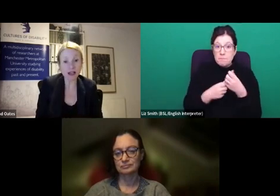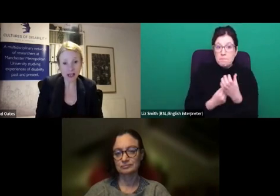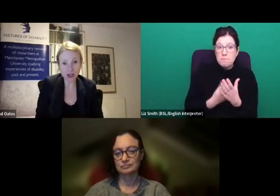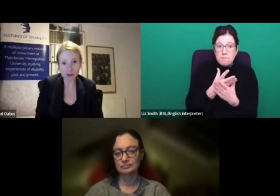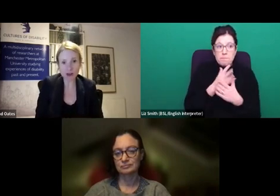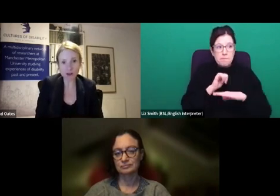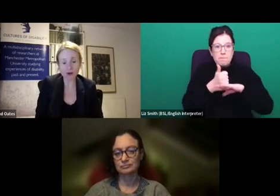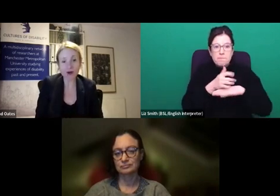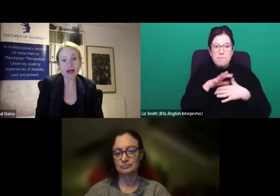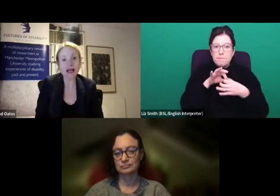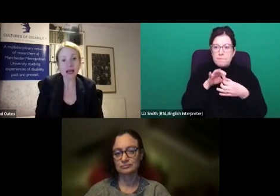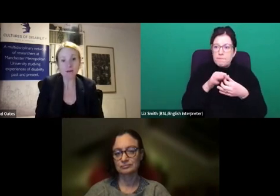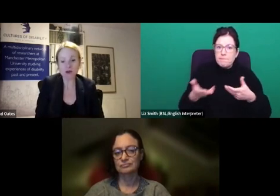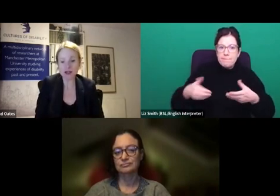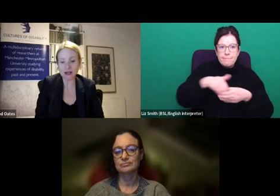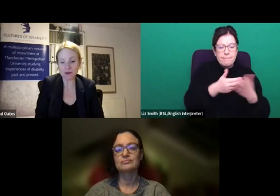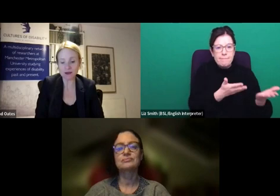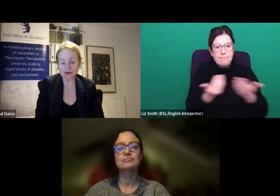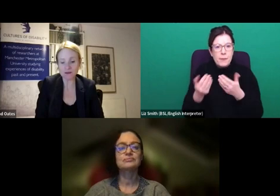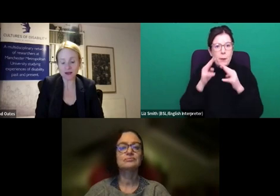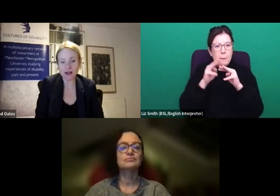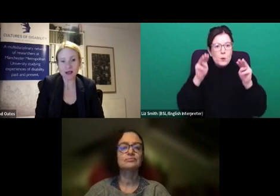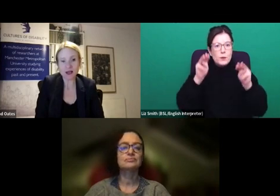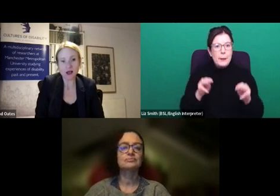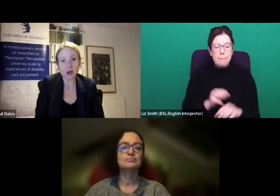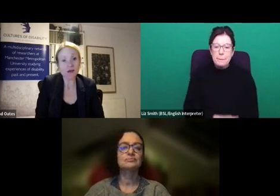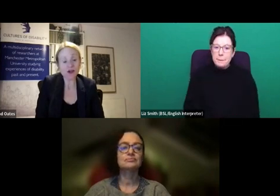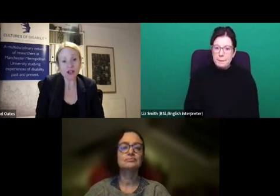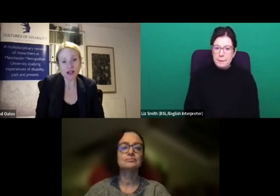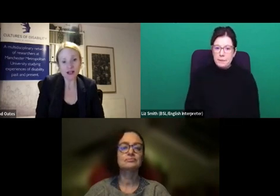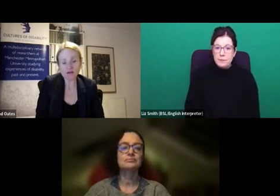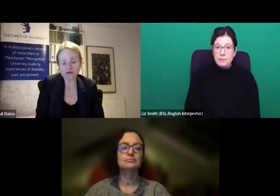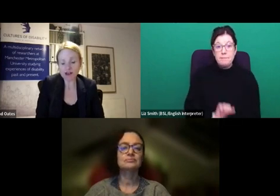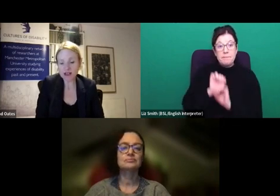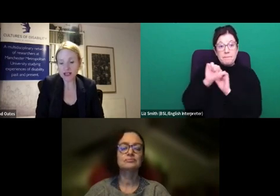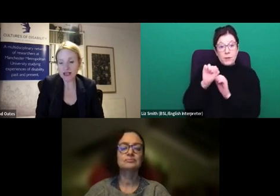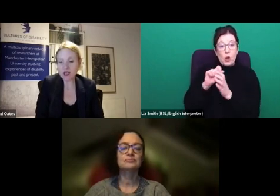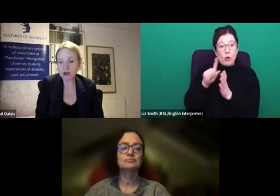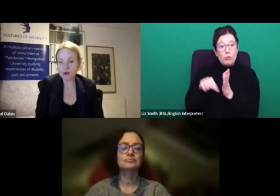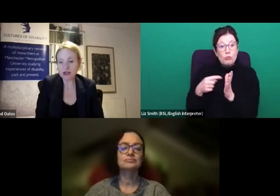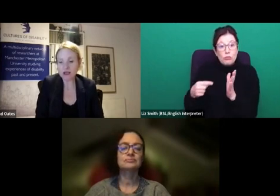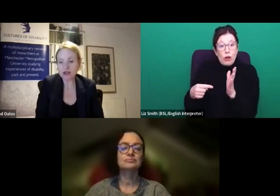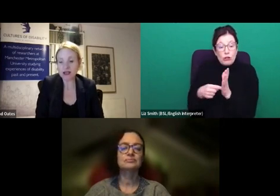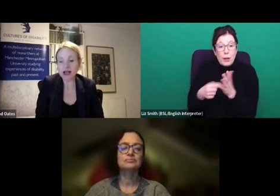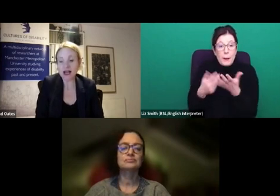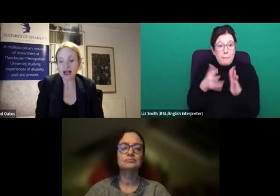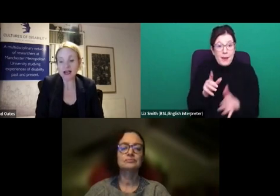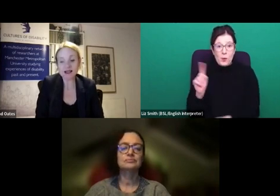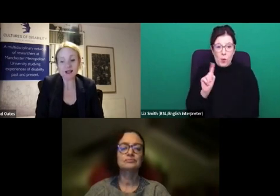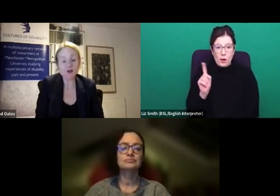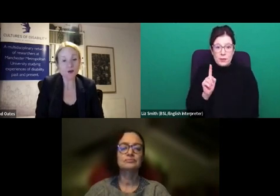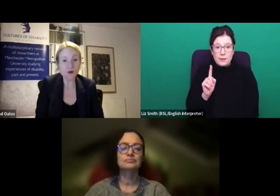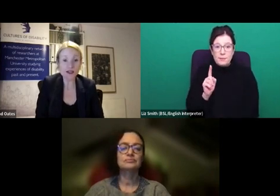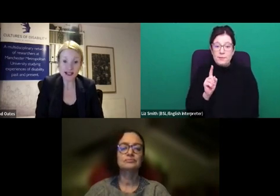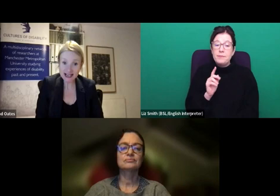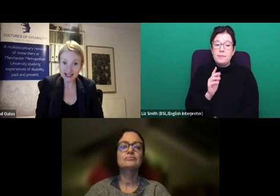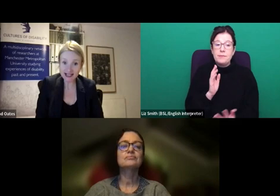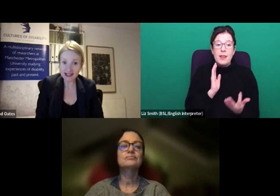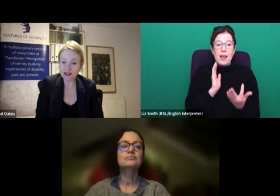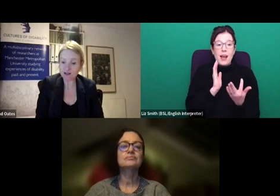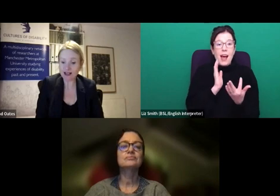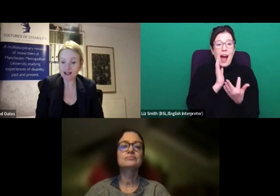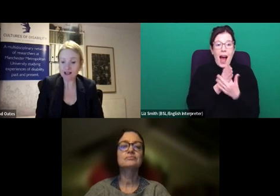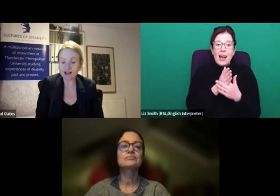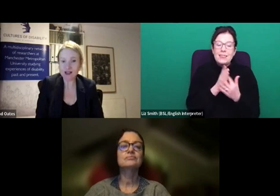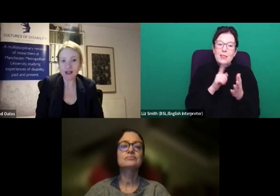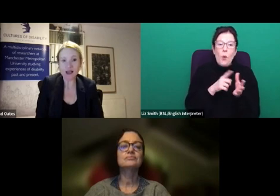ways of engaging people in museums. Her projects have recently included Access All